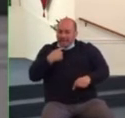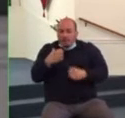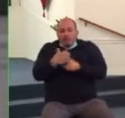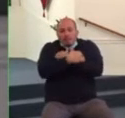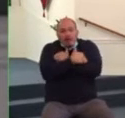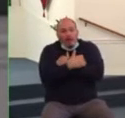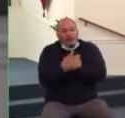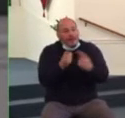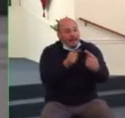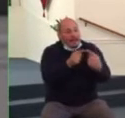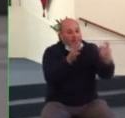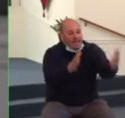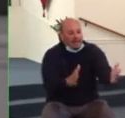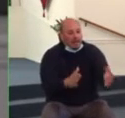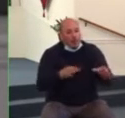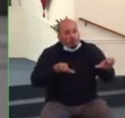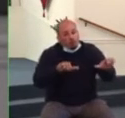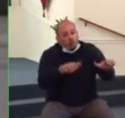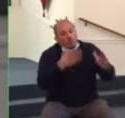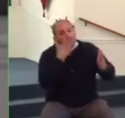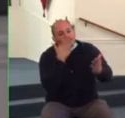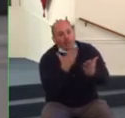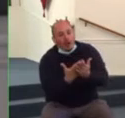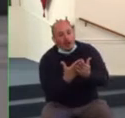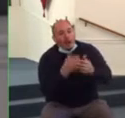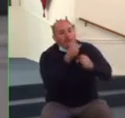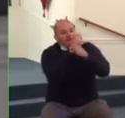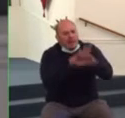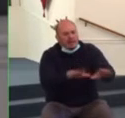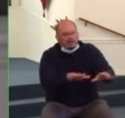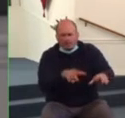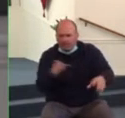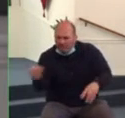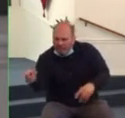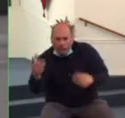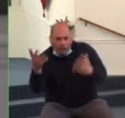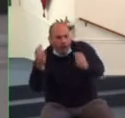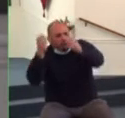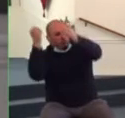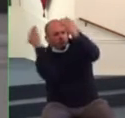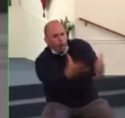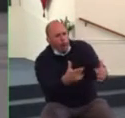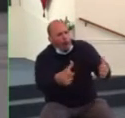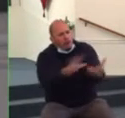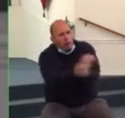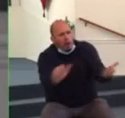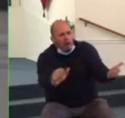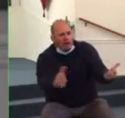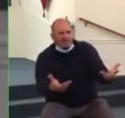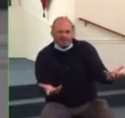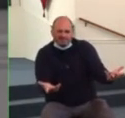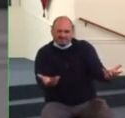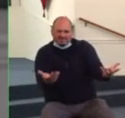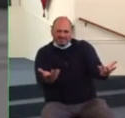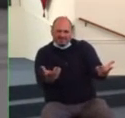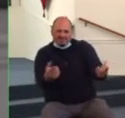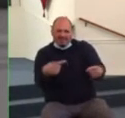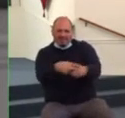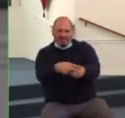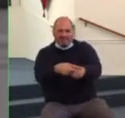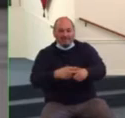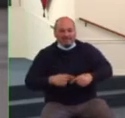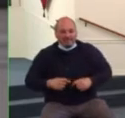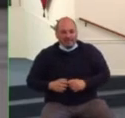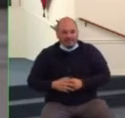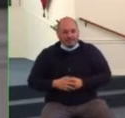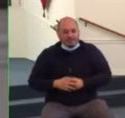you. Jesus showed this sort of humility for us when he gave his life for us, and he calls us to show this kind of humility